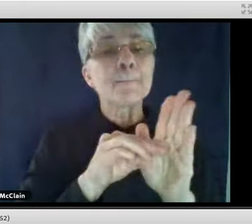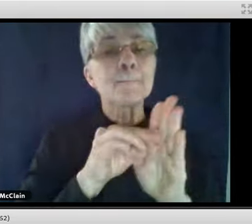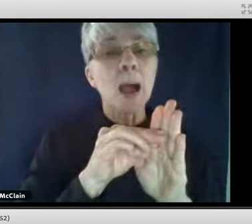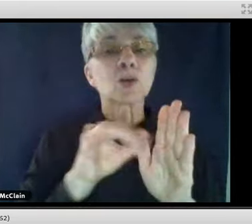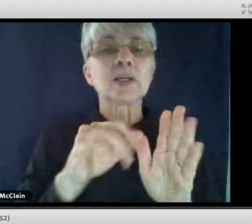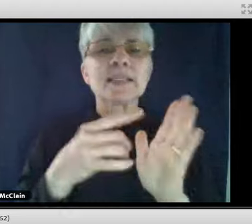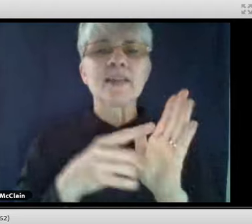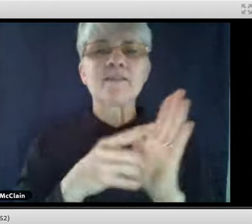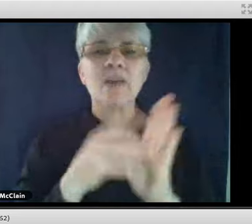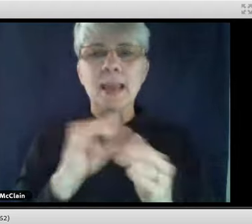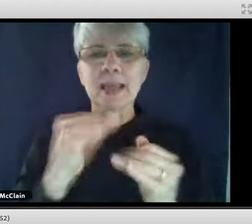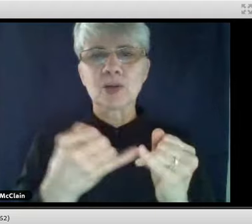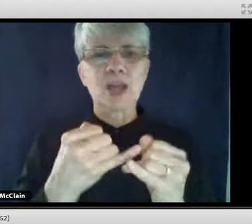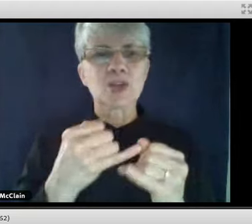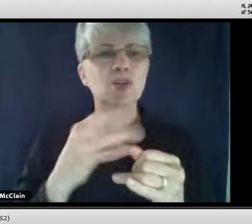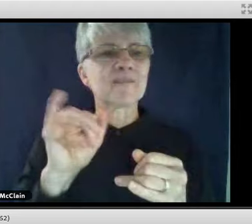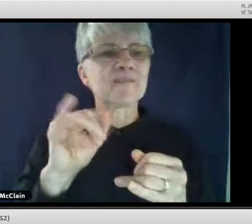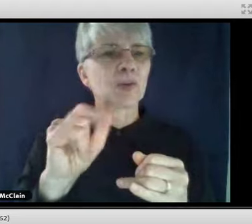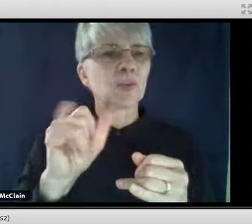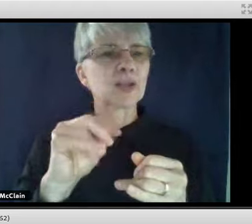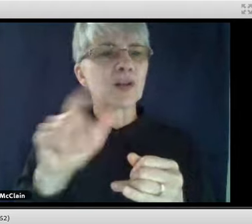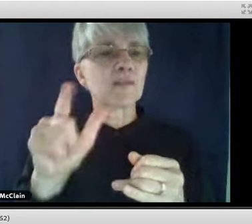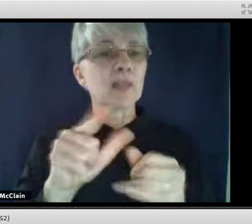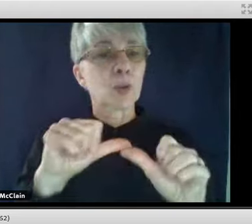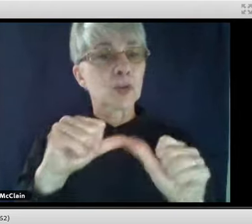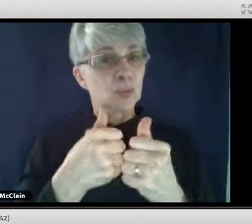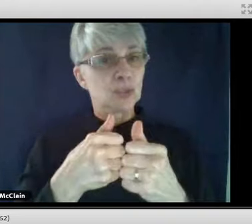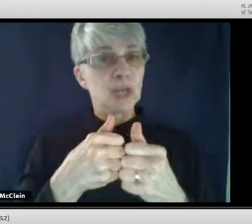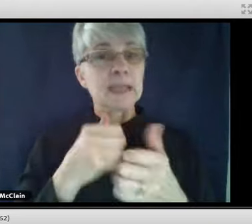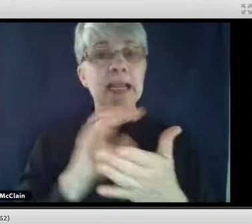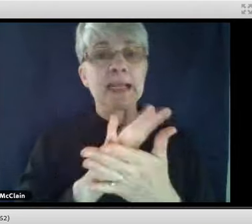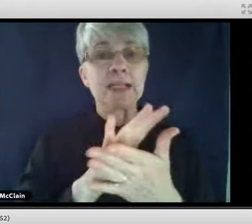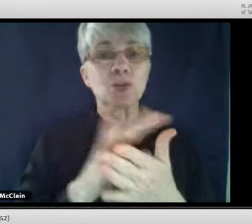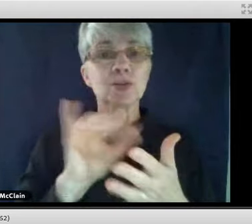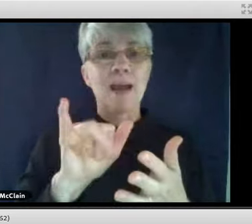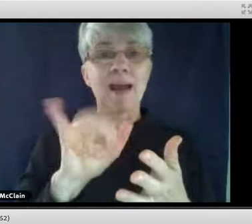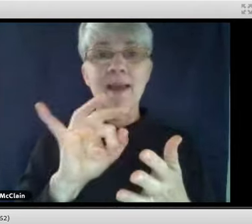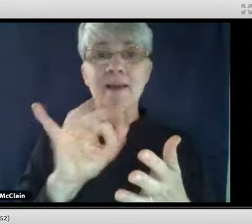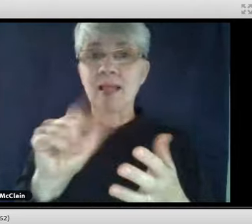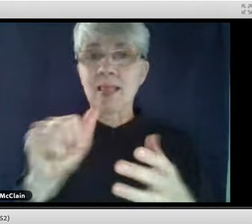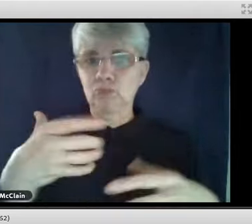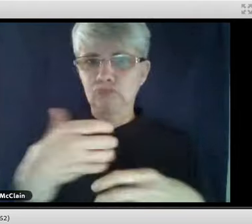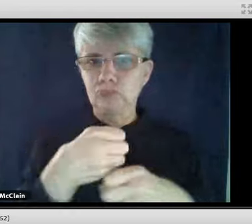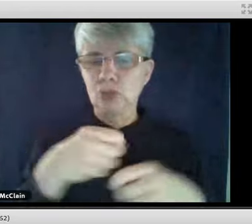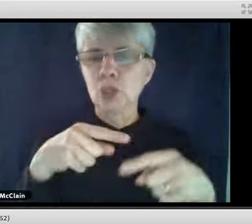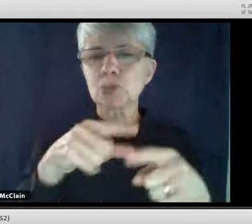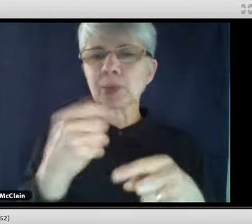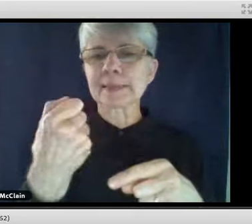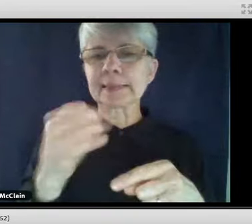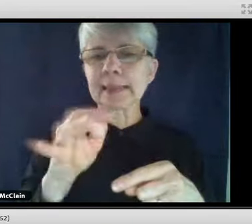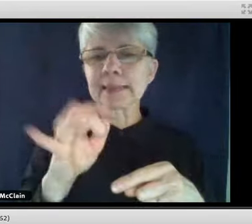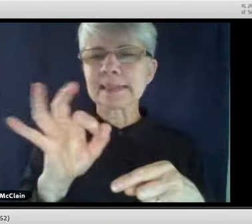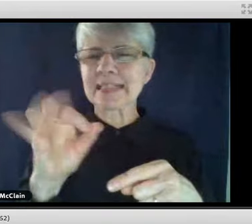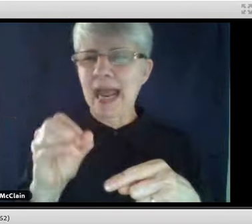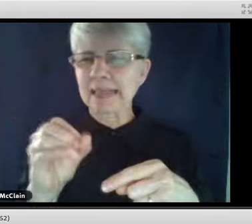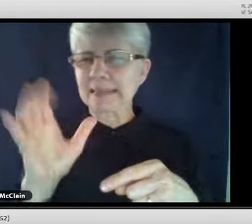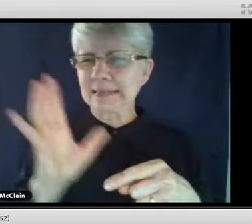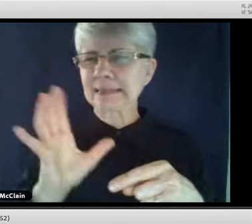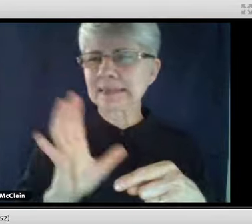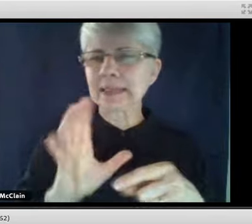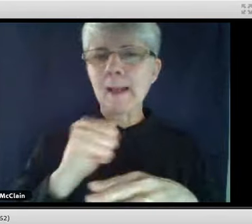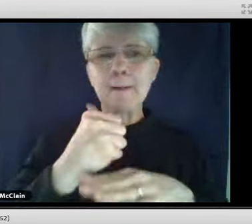International Federation of Library Associations and Institutions, or IFLA for short, during the 1990s, and it's based in